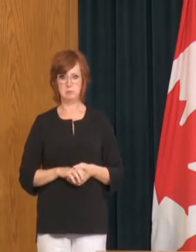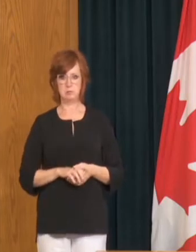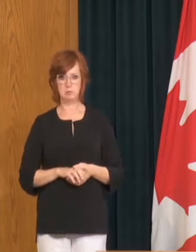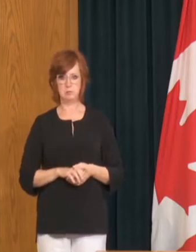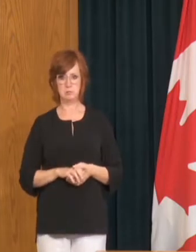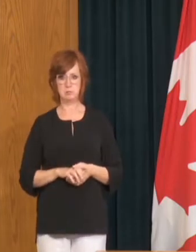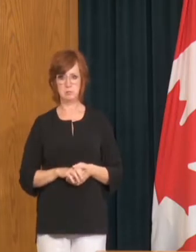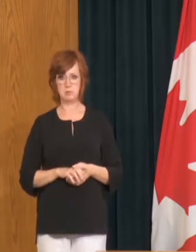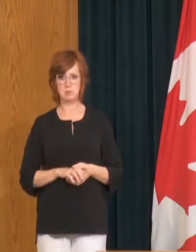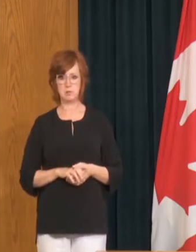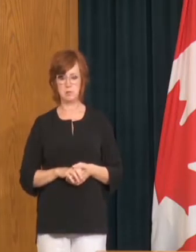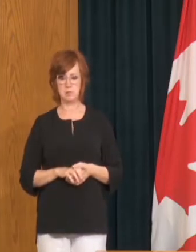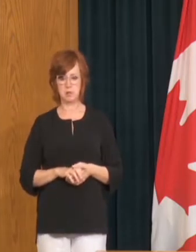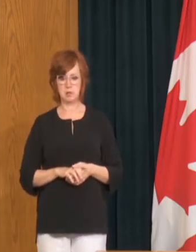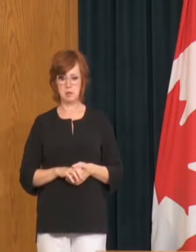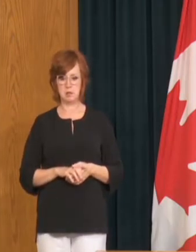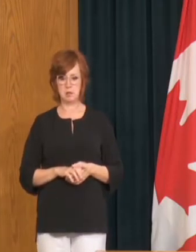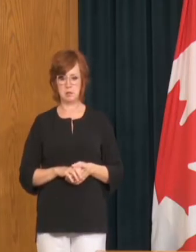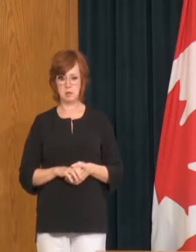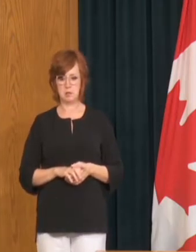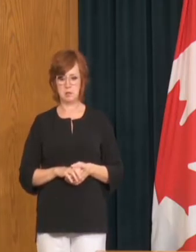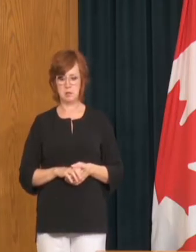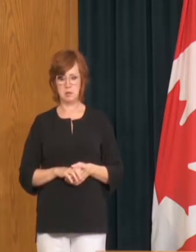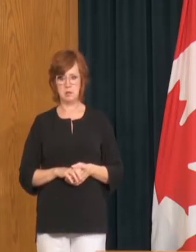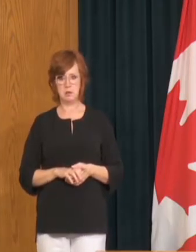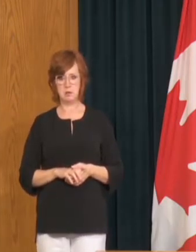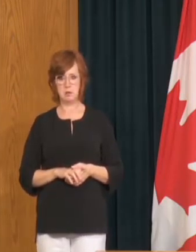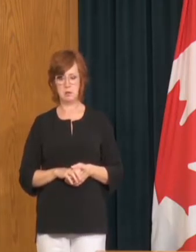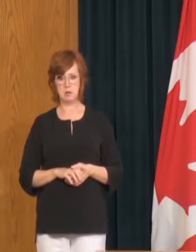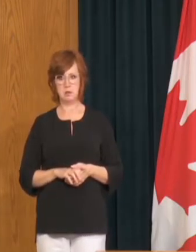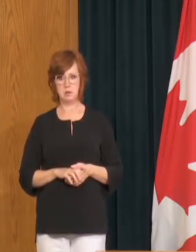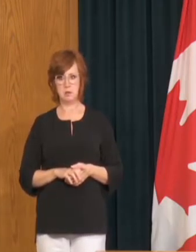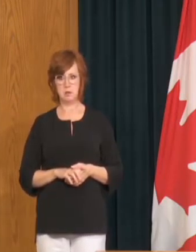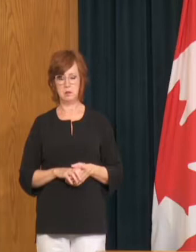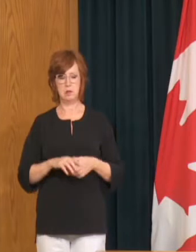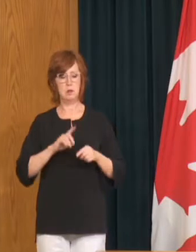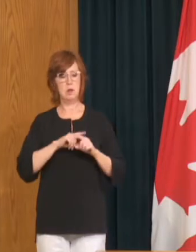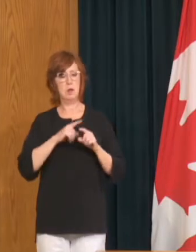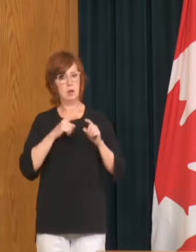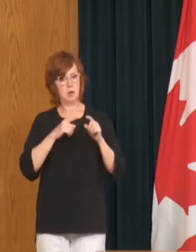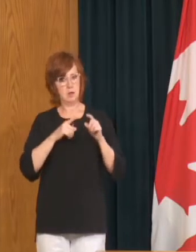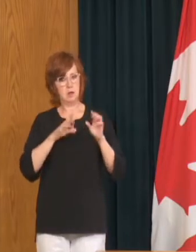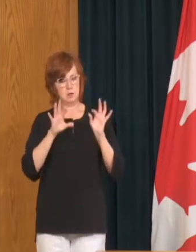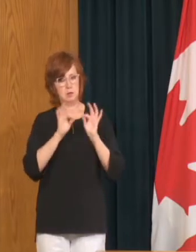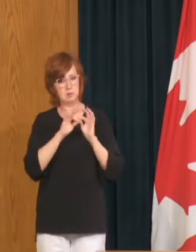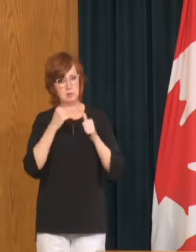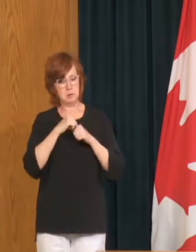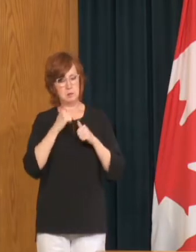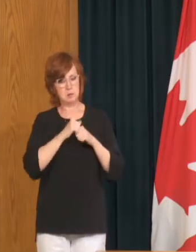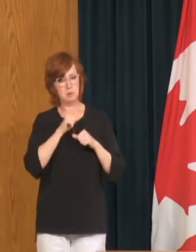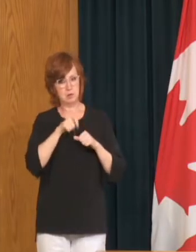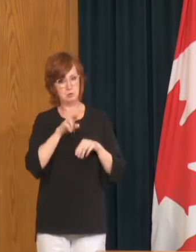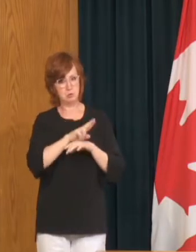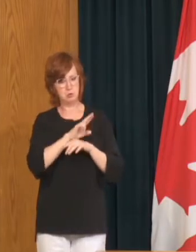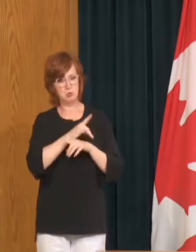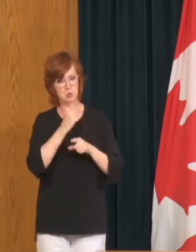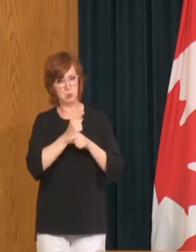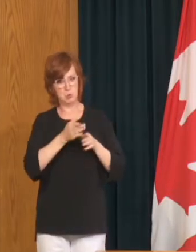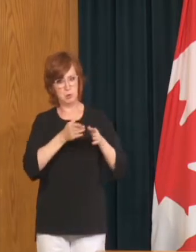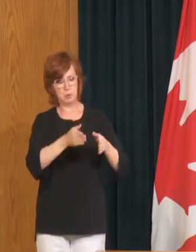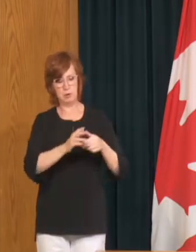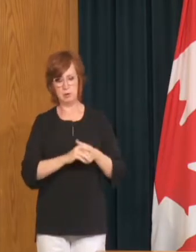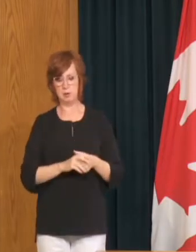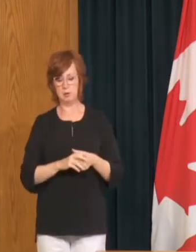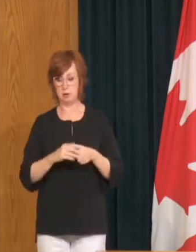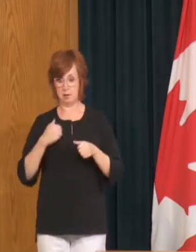have to be able to use them properly. But at this point, there is enough PPE to support both